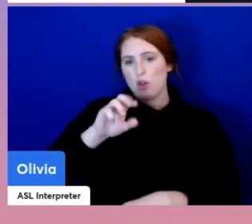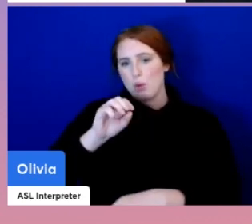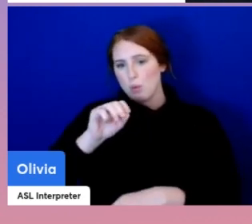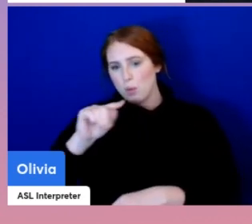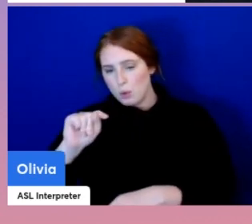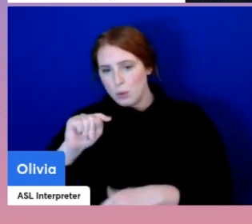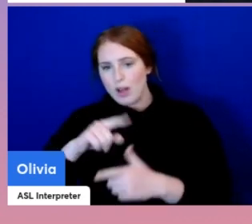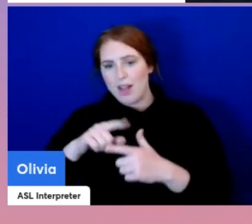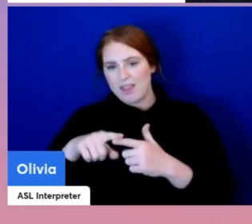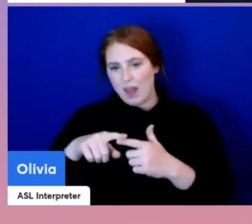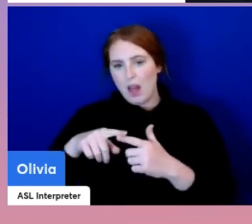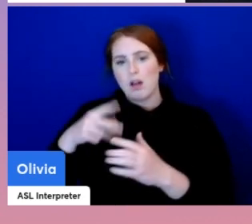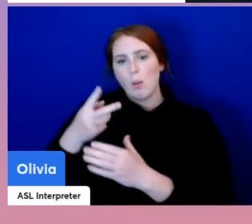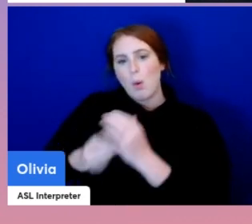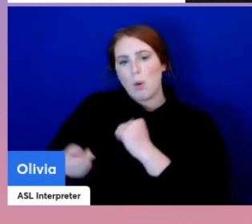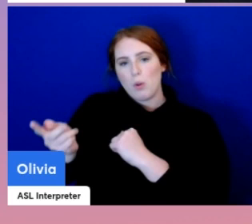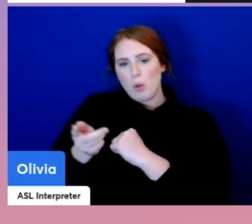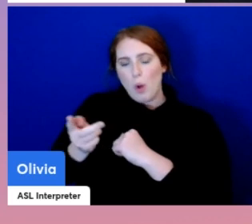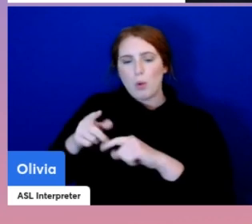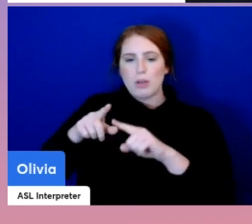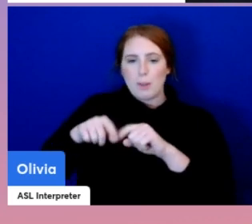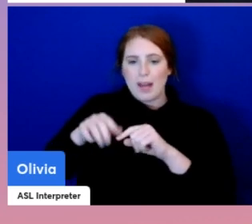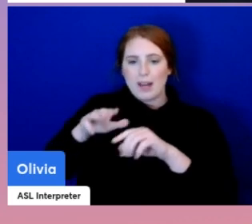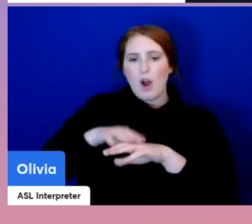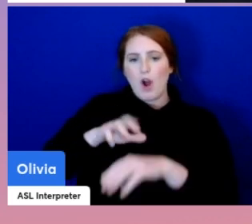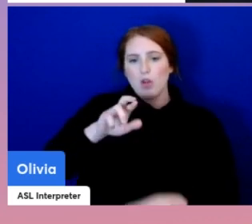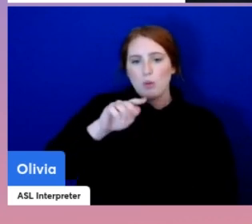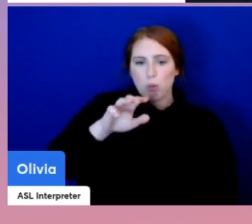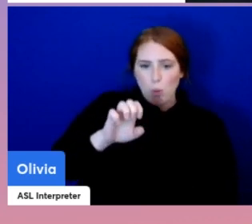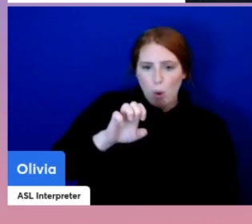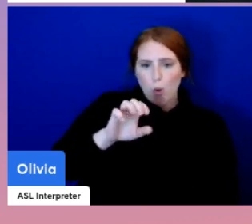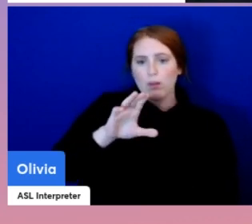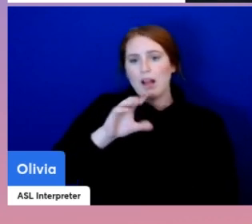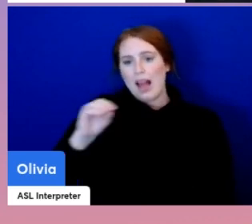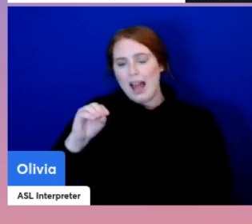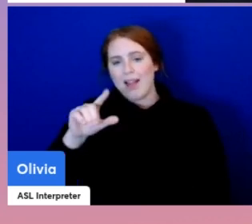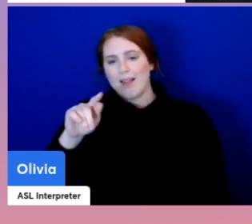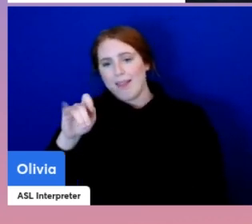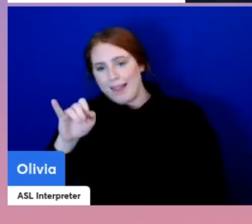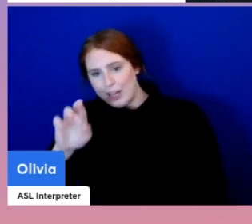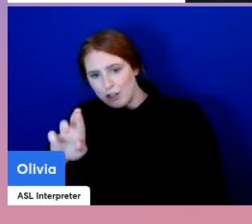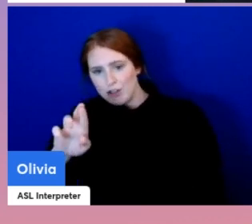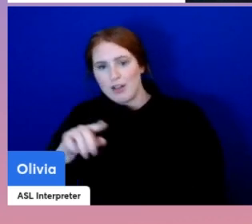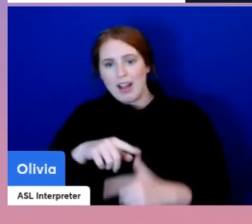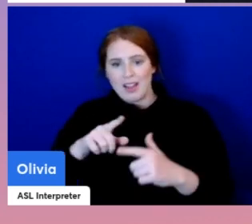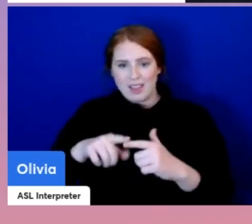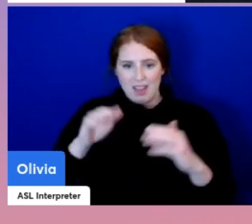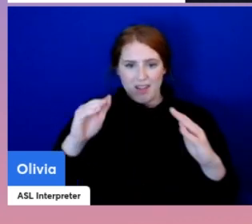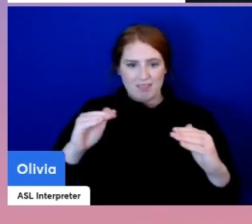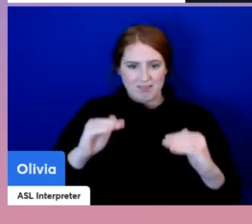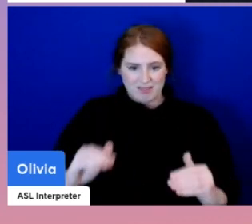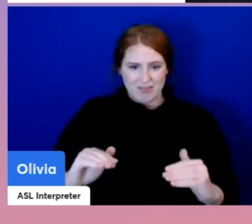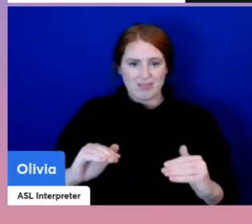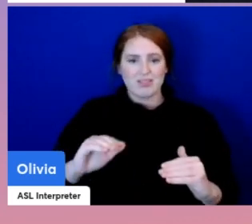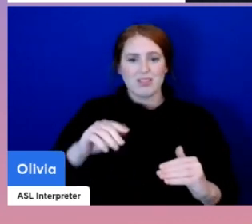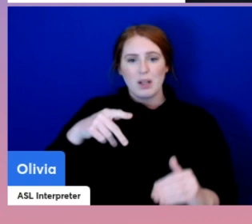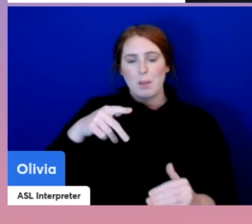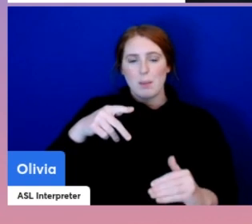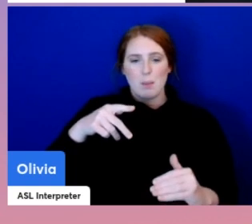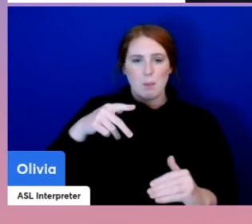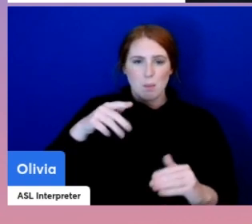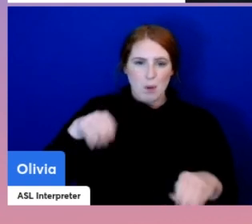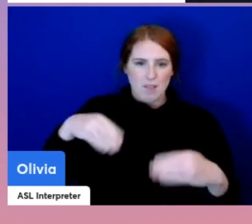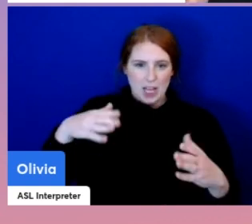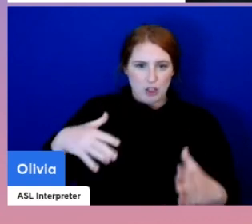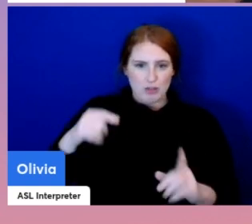depends on both the layer and the IAM role. And finally, we have the closure of the provider depending on the Lambda function. If we defined an aspect in